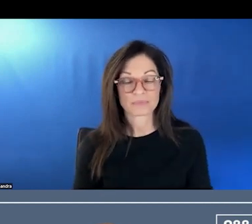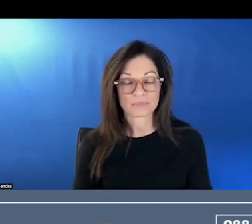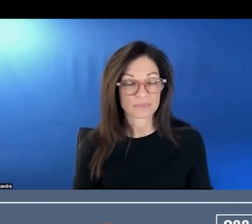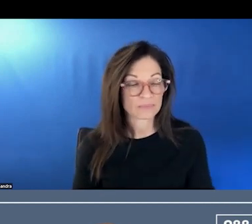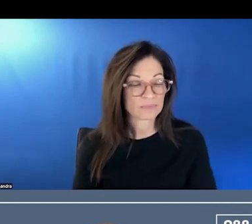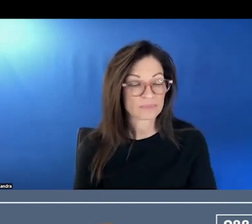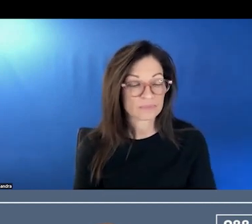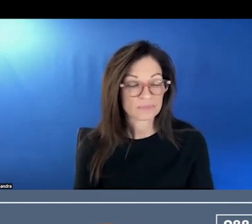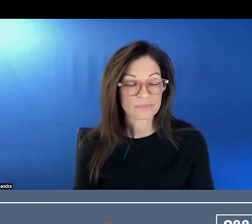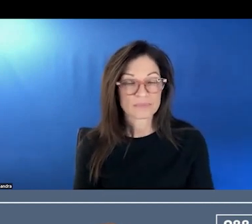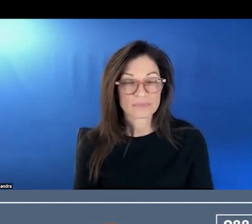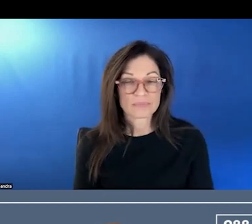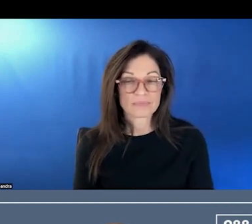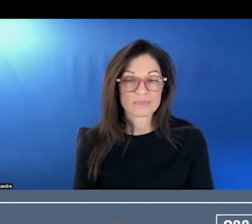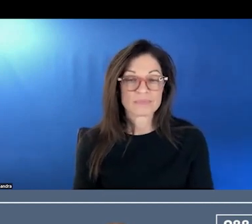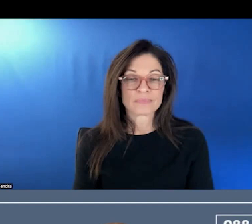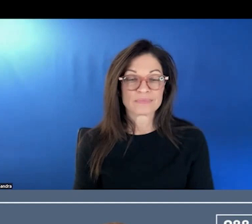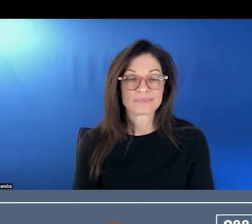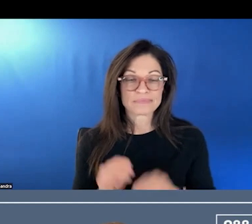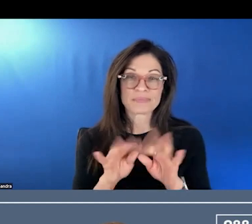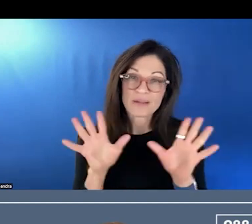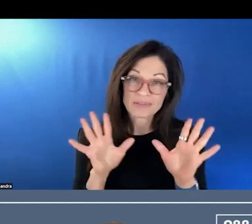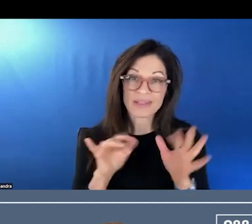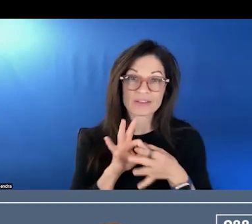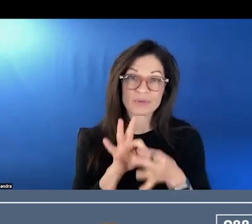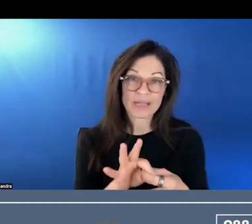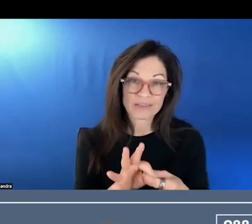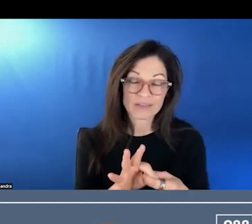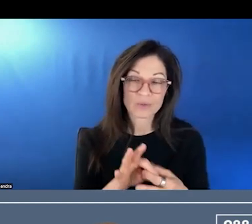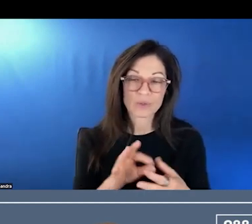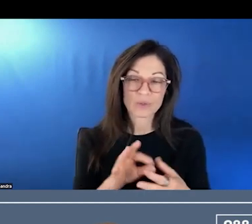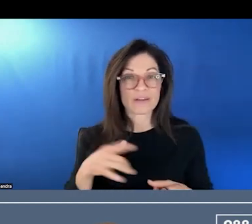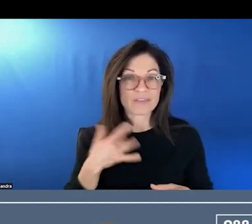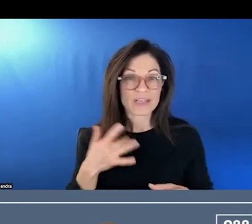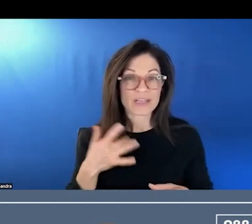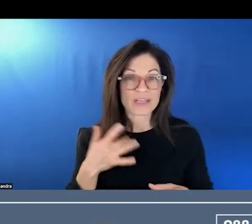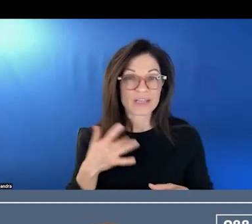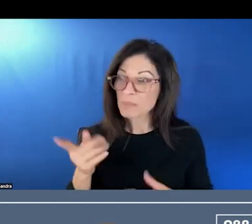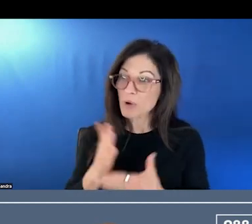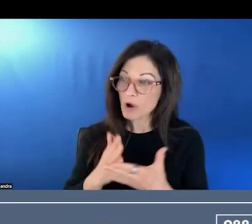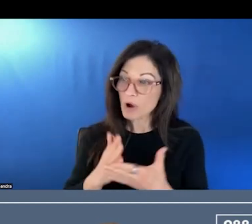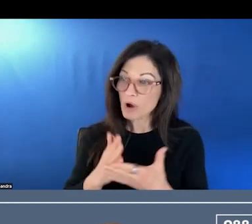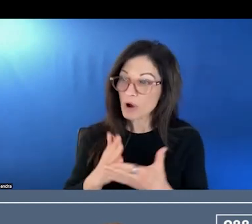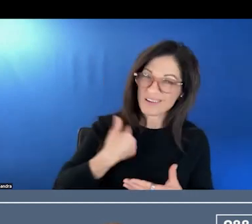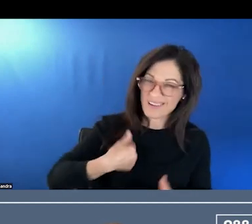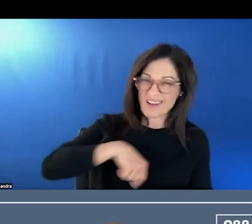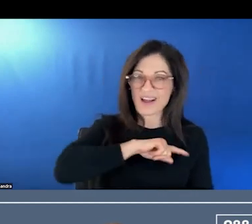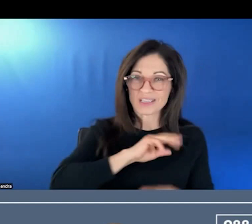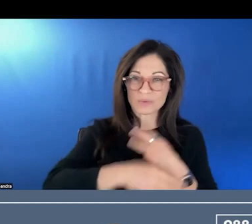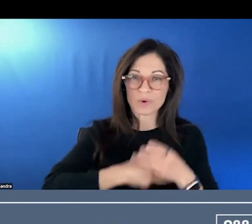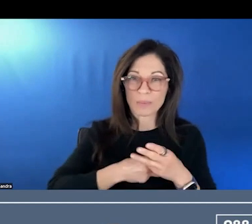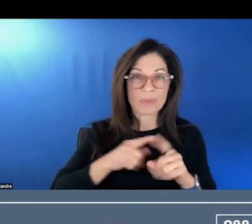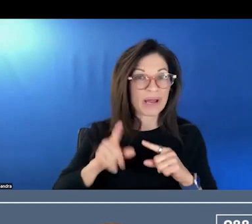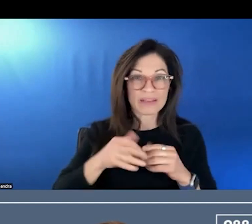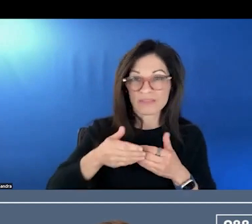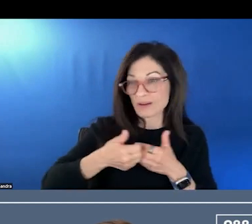And that obviously has to do with feeling like they're a part of the us world. And, if they're them,